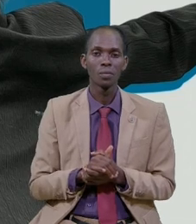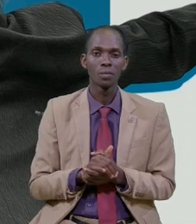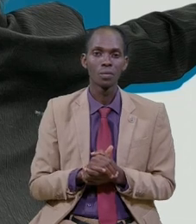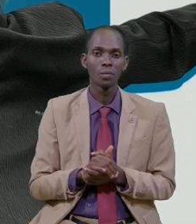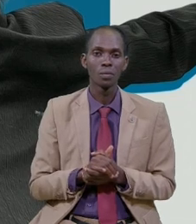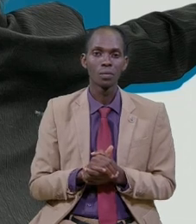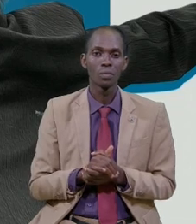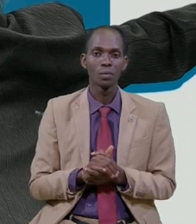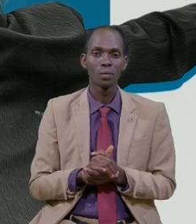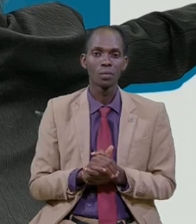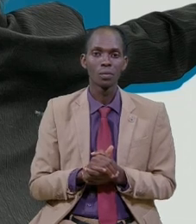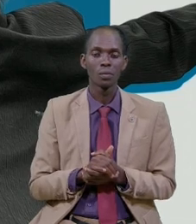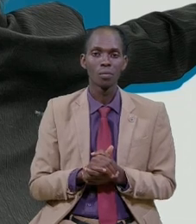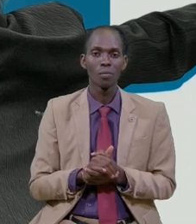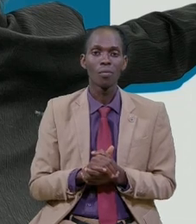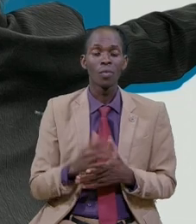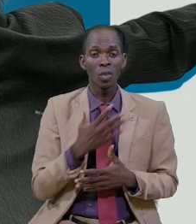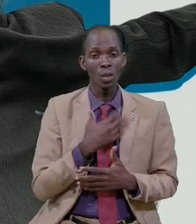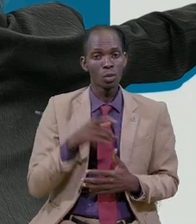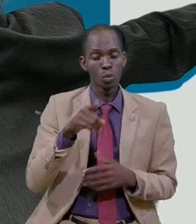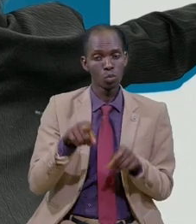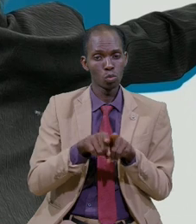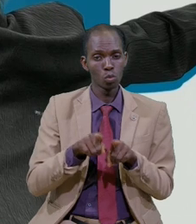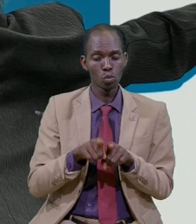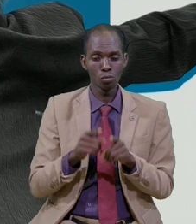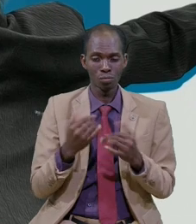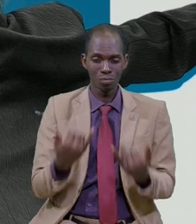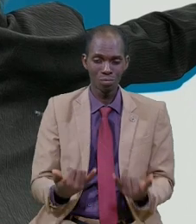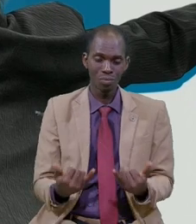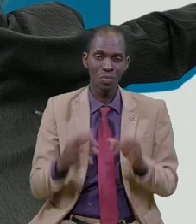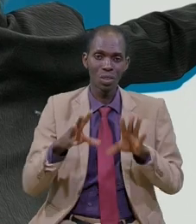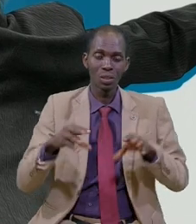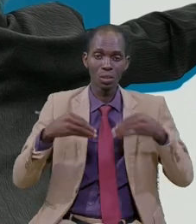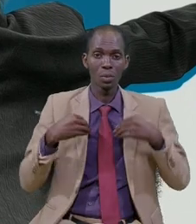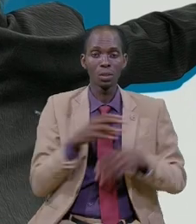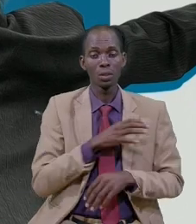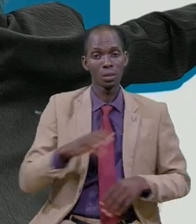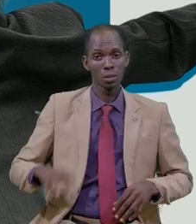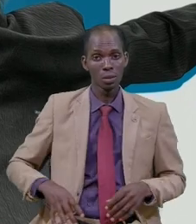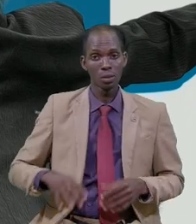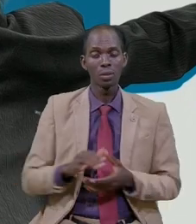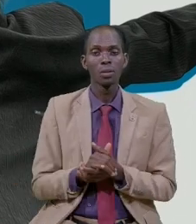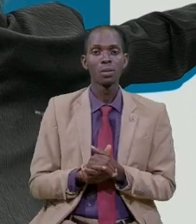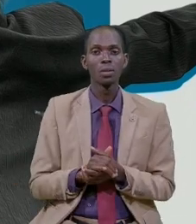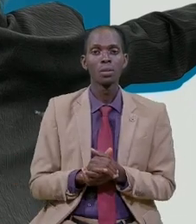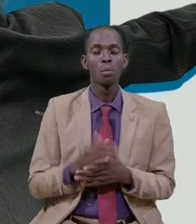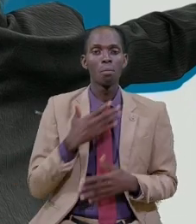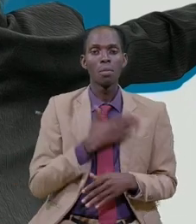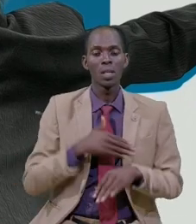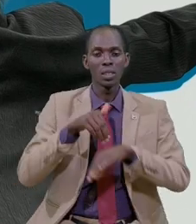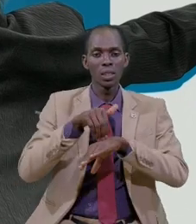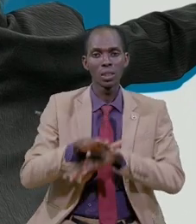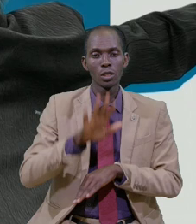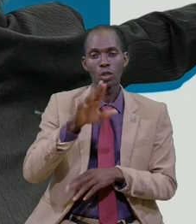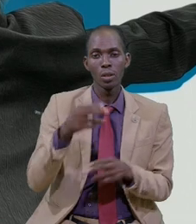ligne, and you just gave your life vous avez to Christ. Écouté la radio, vous avez donné votre vie à Christ. Please send your name, envoyez vos